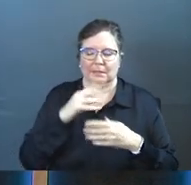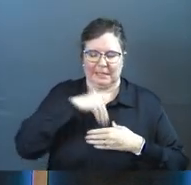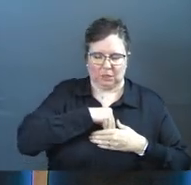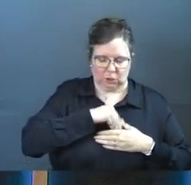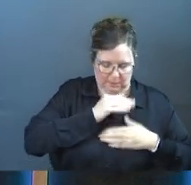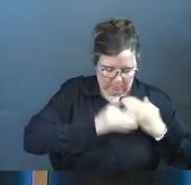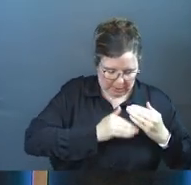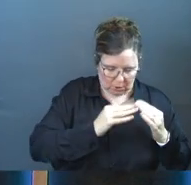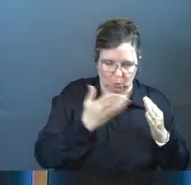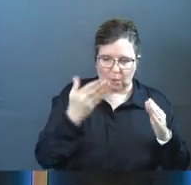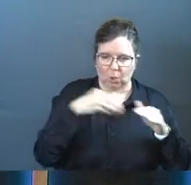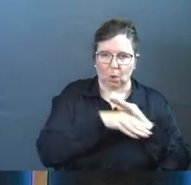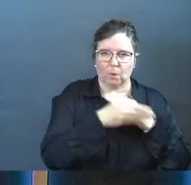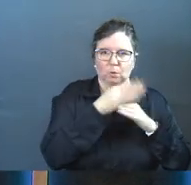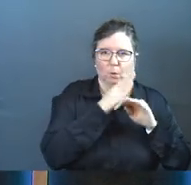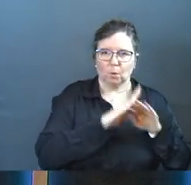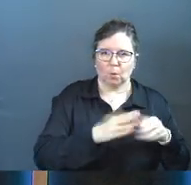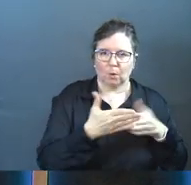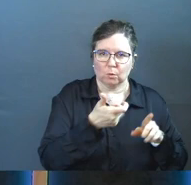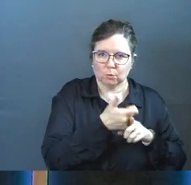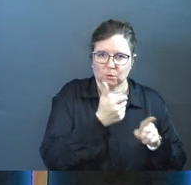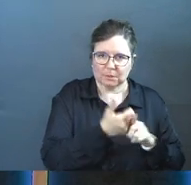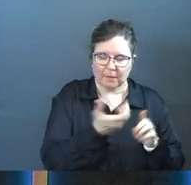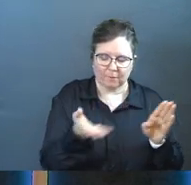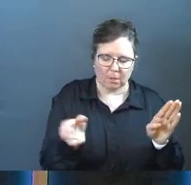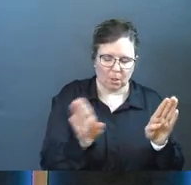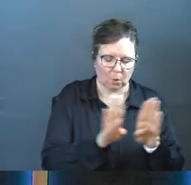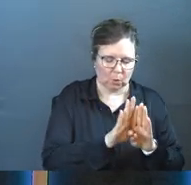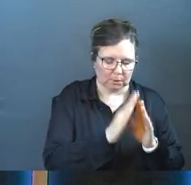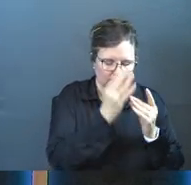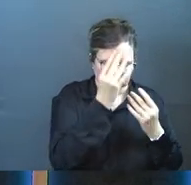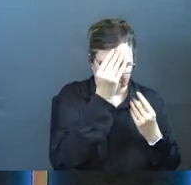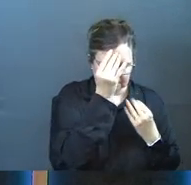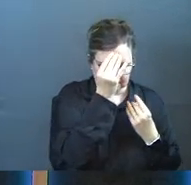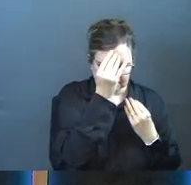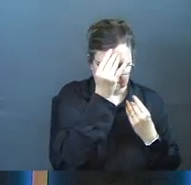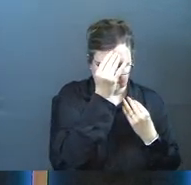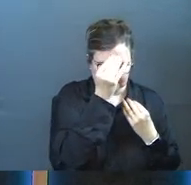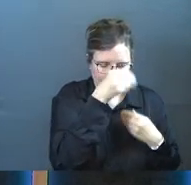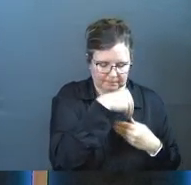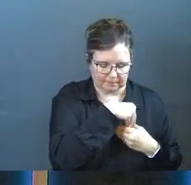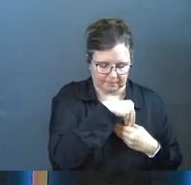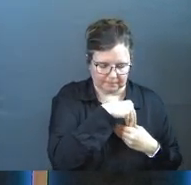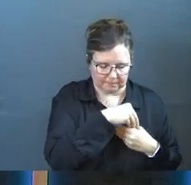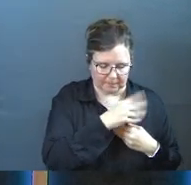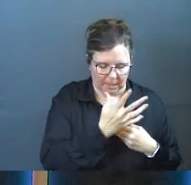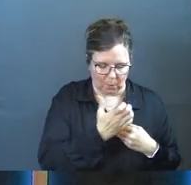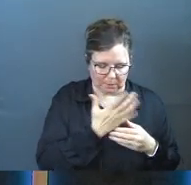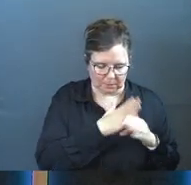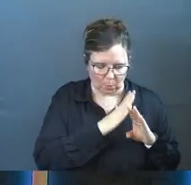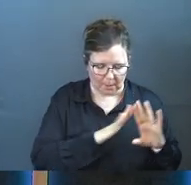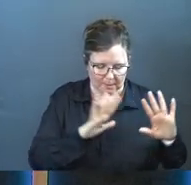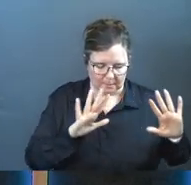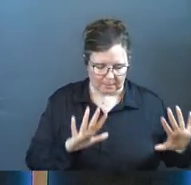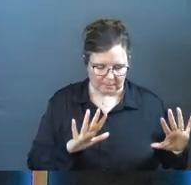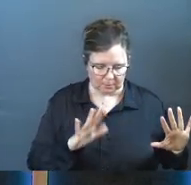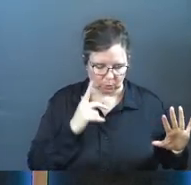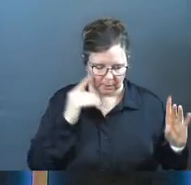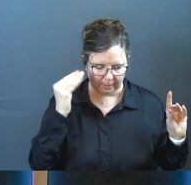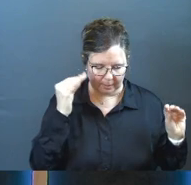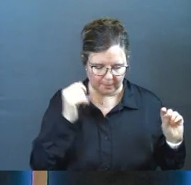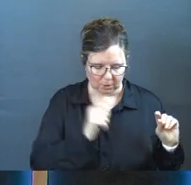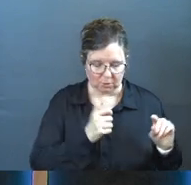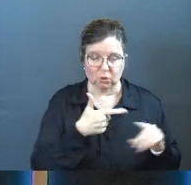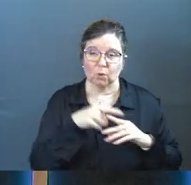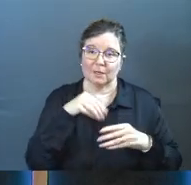and shut the door and just think about it. If in your relationship you're the person who's like, I just want some quiet so I can think